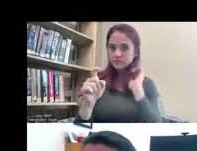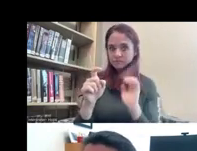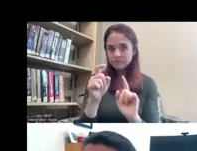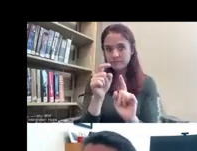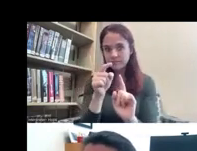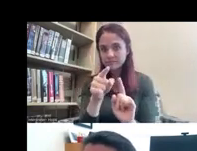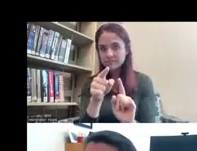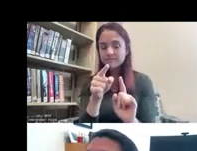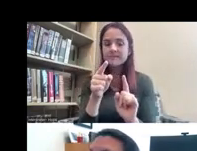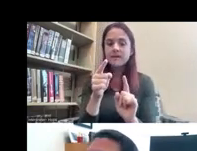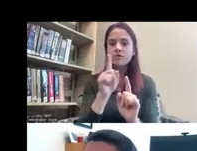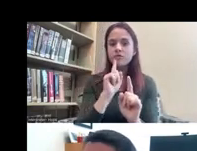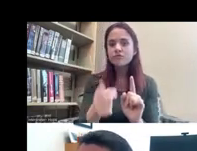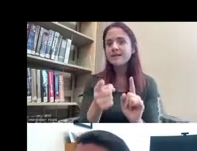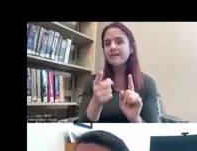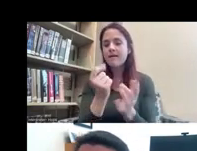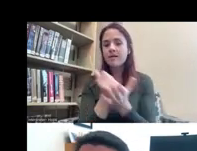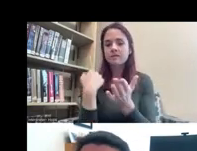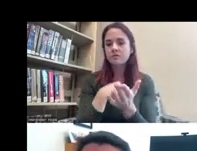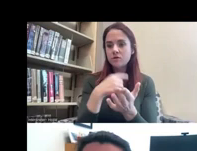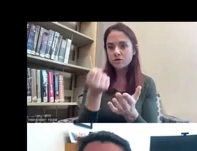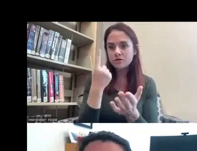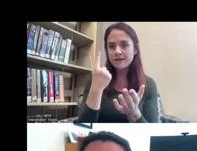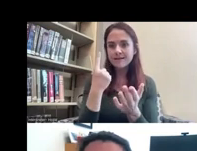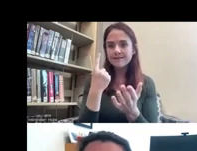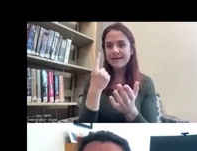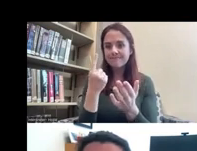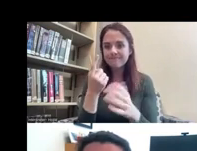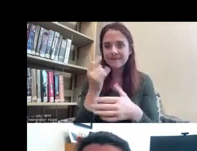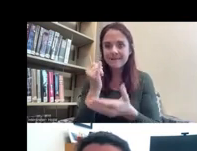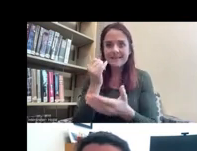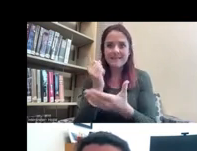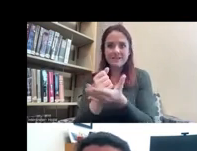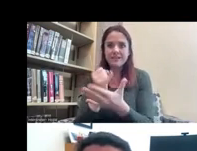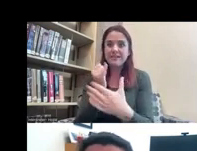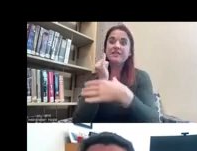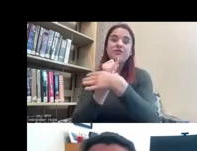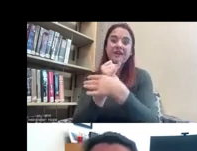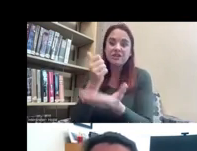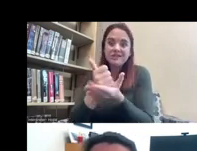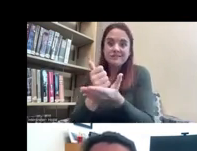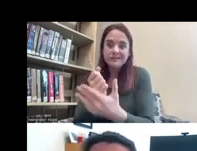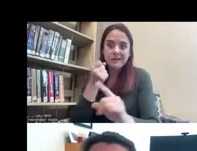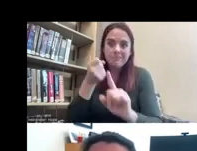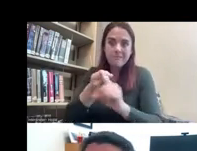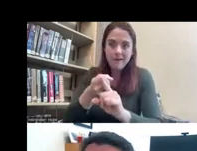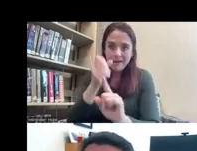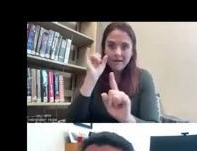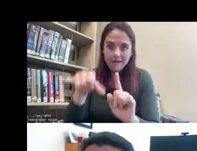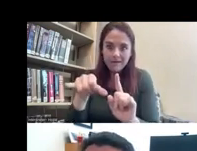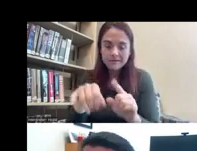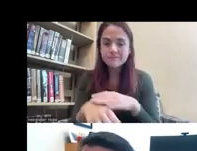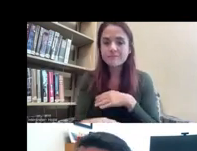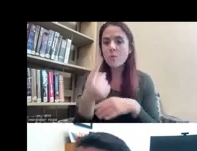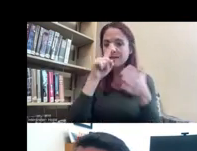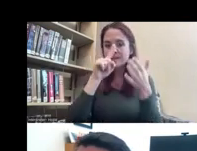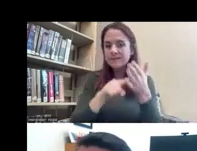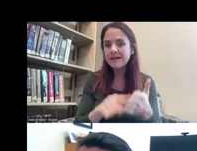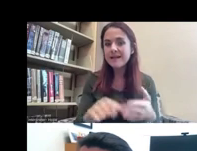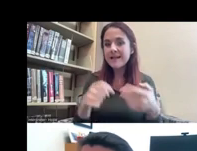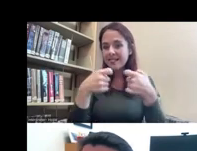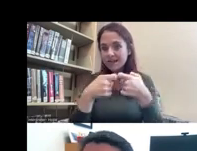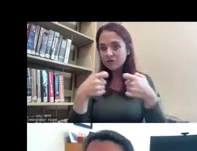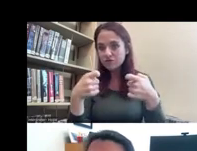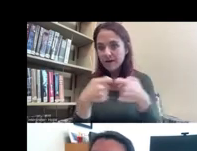of understanding the impact of an intervention. In this one study, electronic symptom